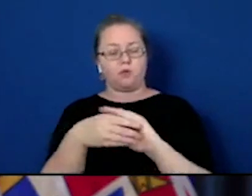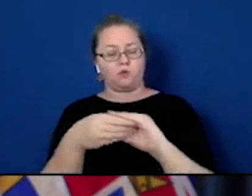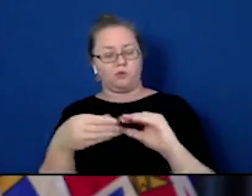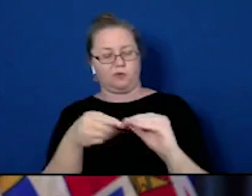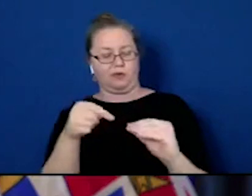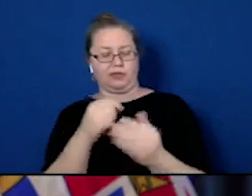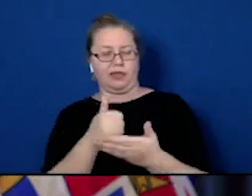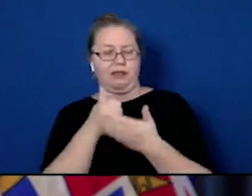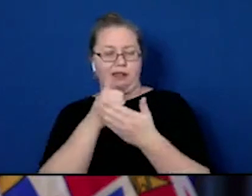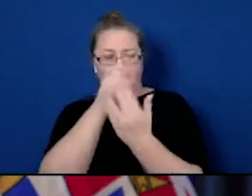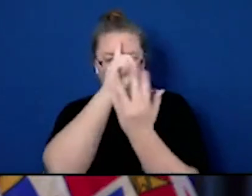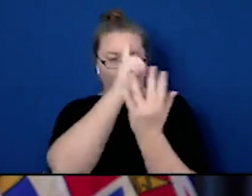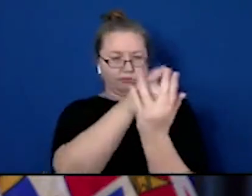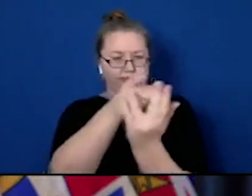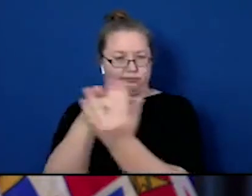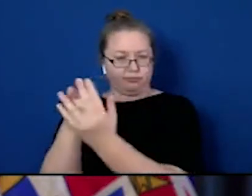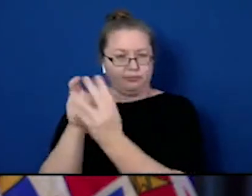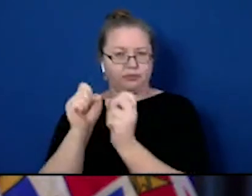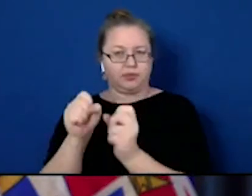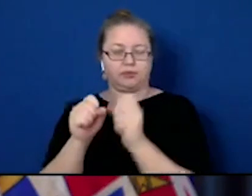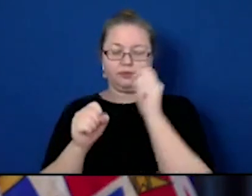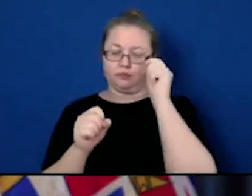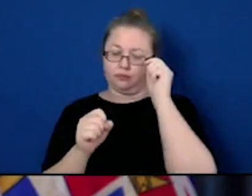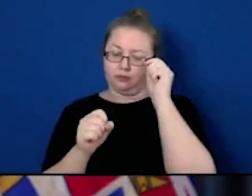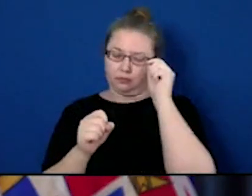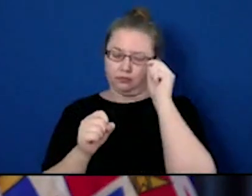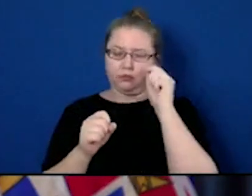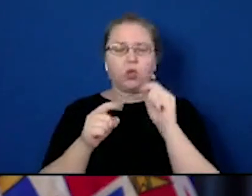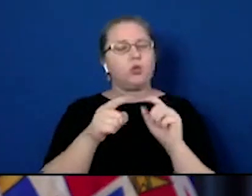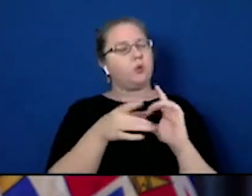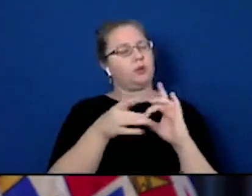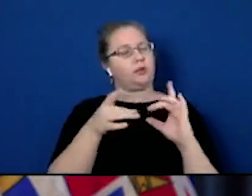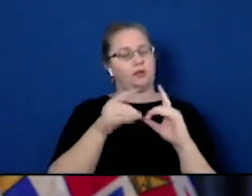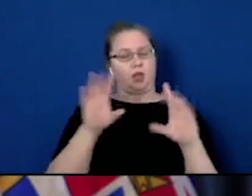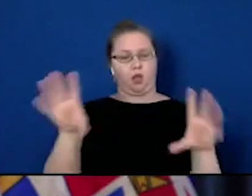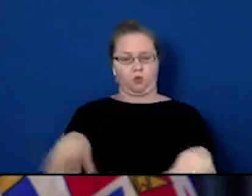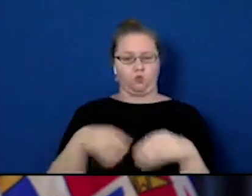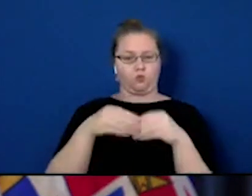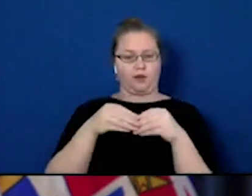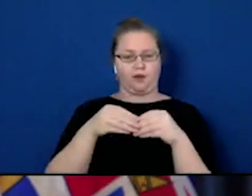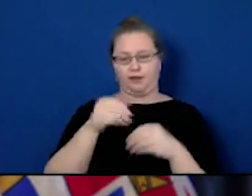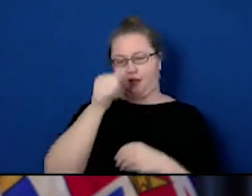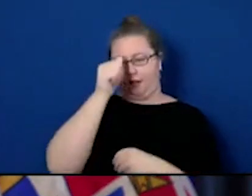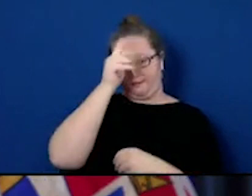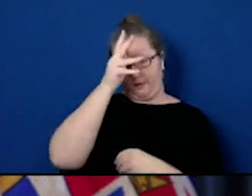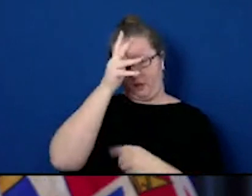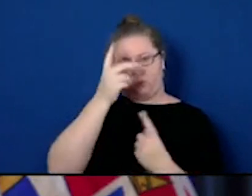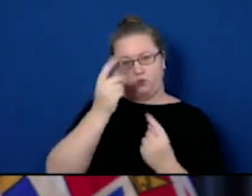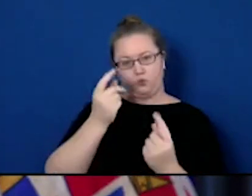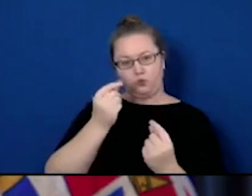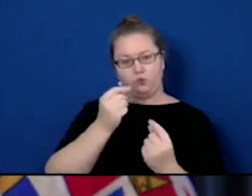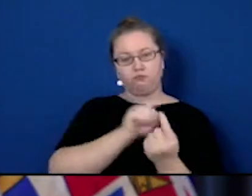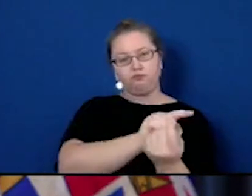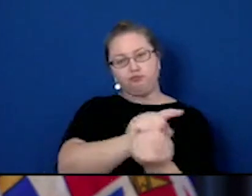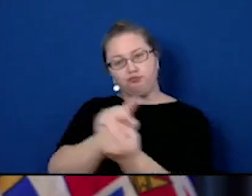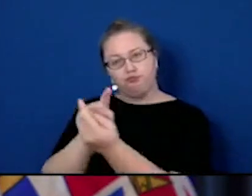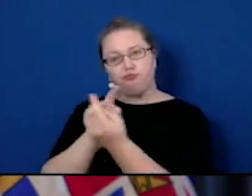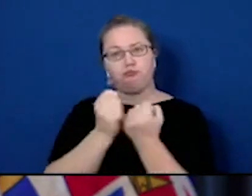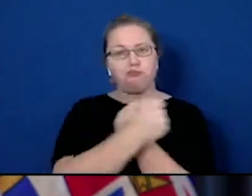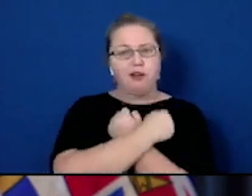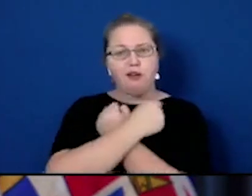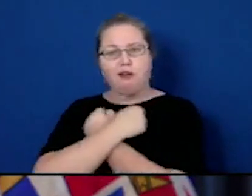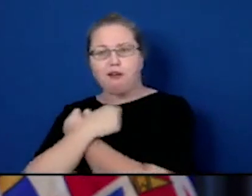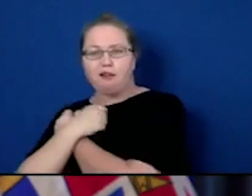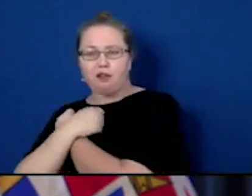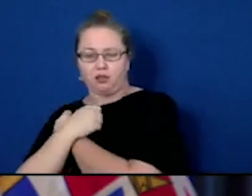go back to an example you briefly touched on earlier about, I think it was the father of the bride. Just wondering, when was that wedding and how many people